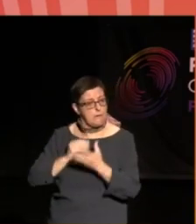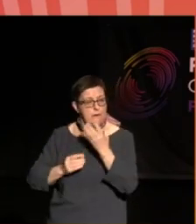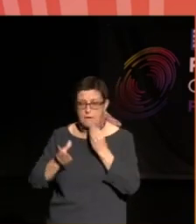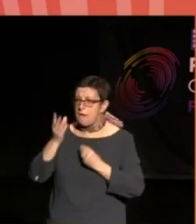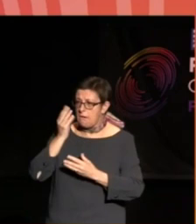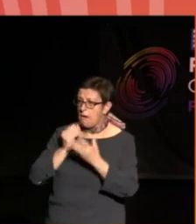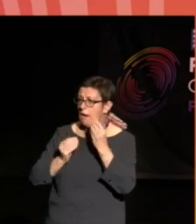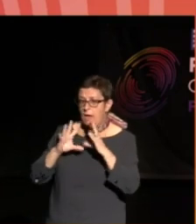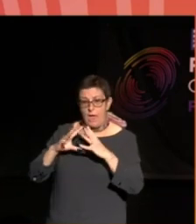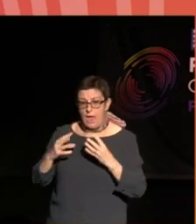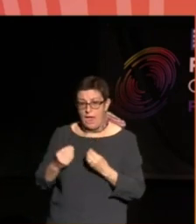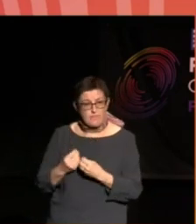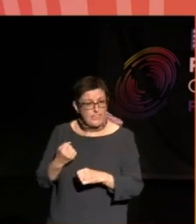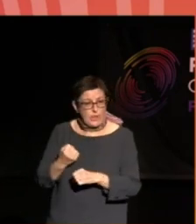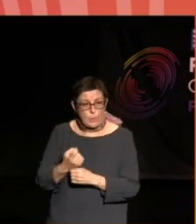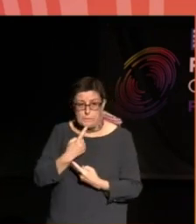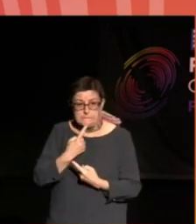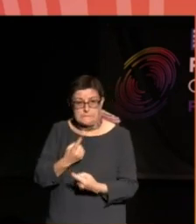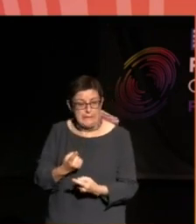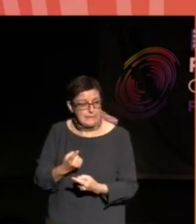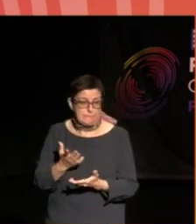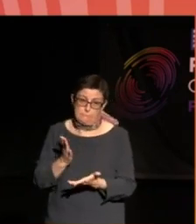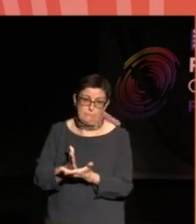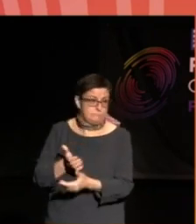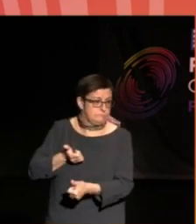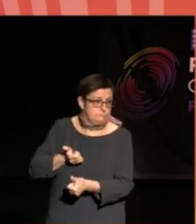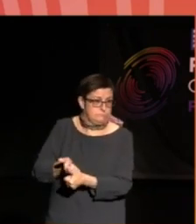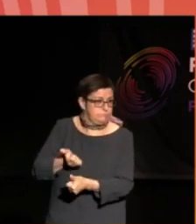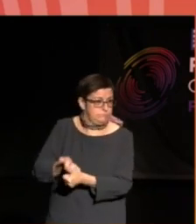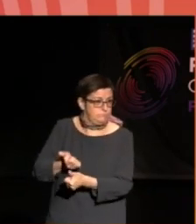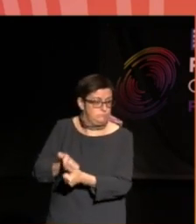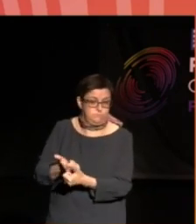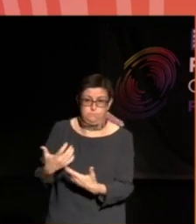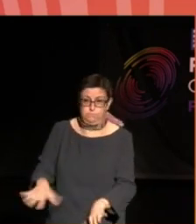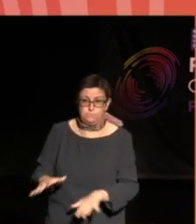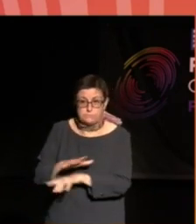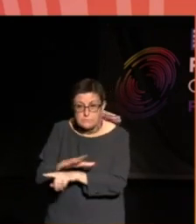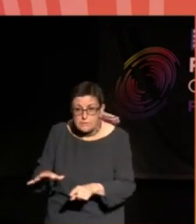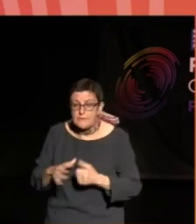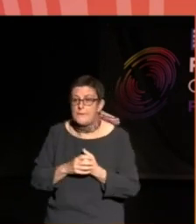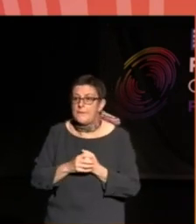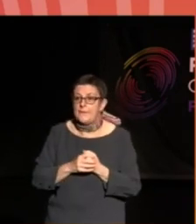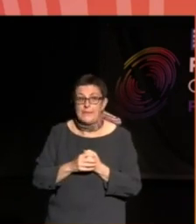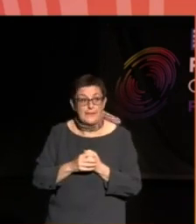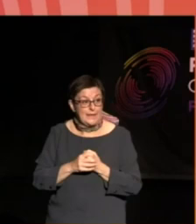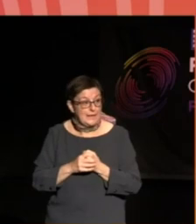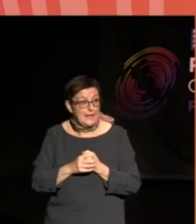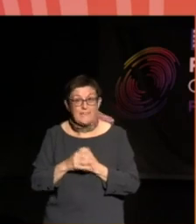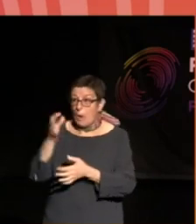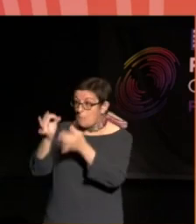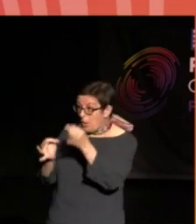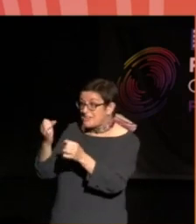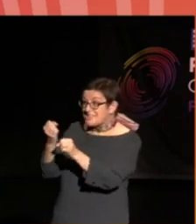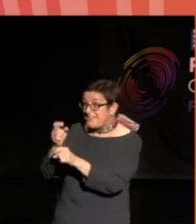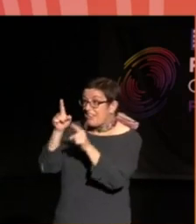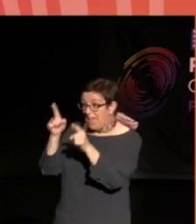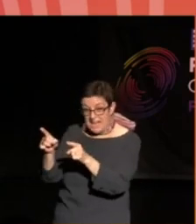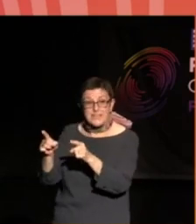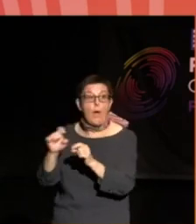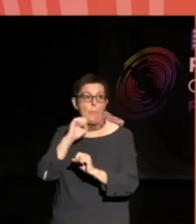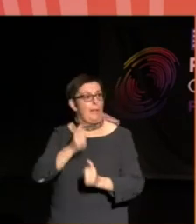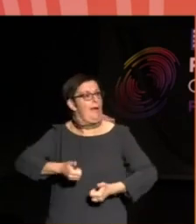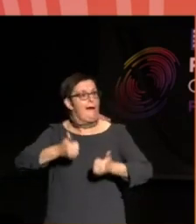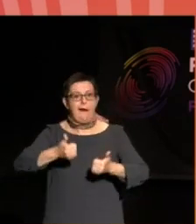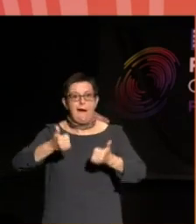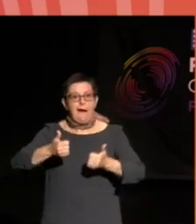says at the moment is just so wholly endorsable. And, just think, if only people just did that, we'd be okay.